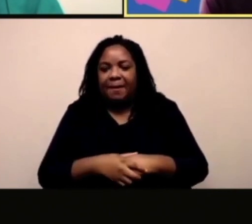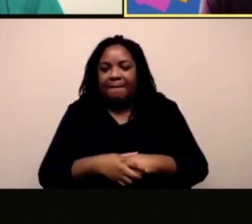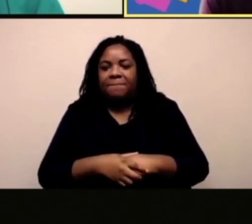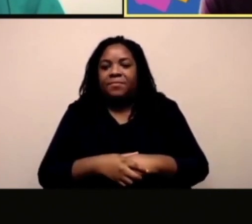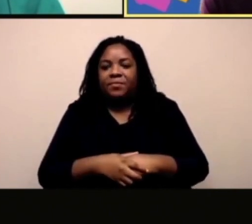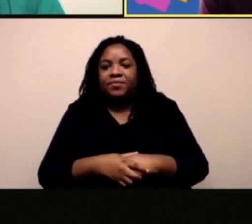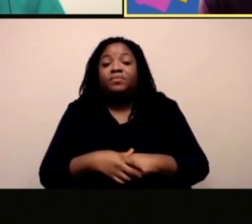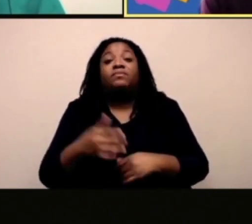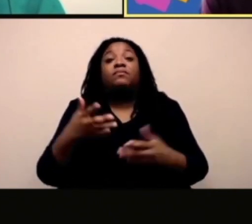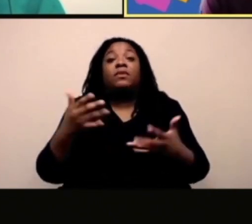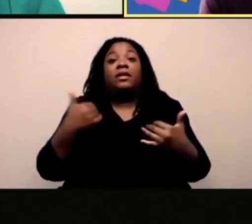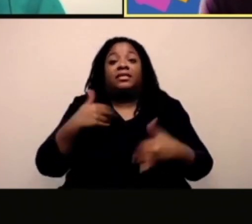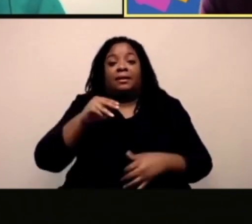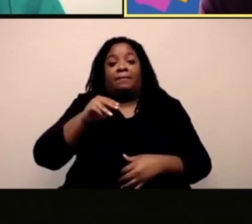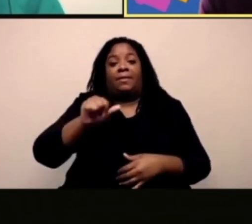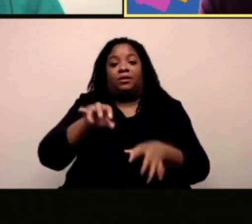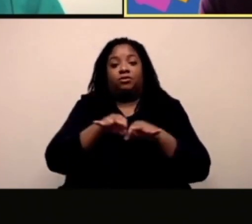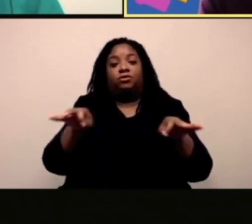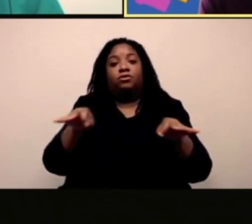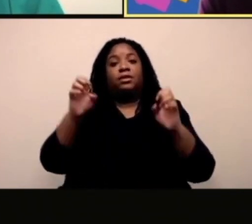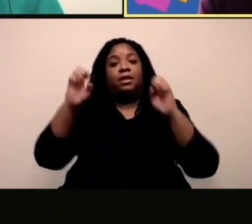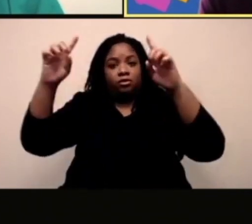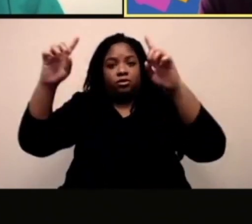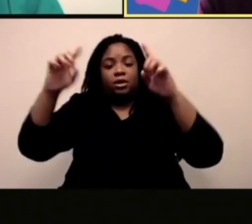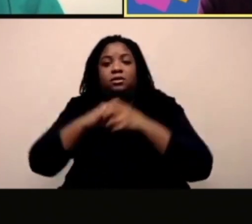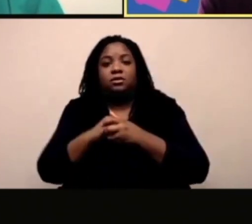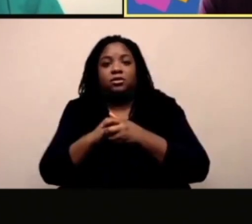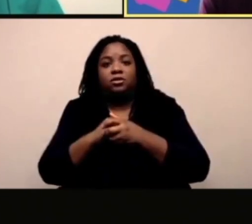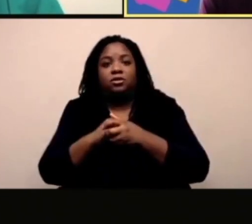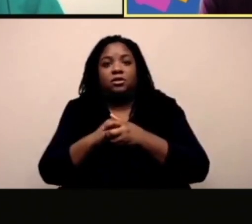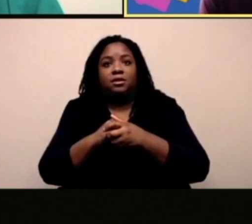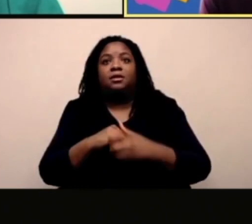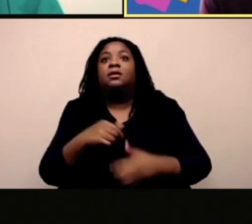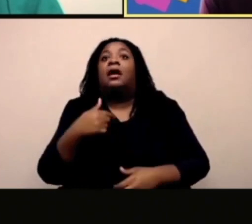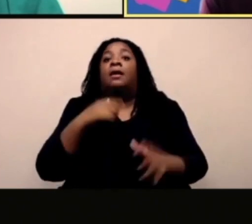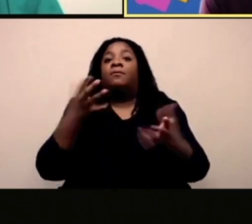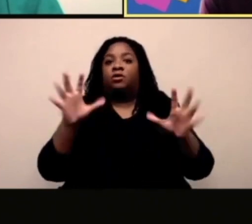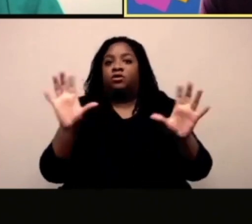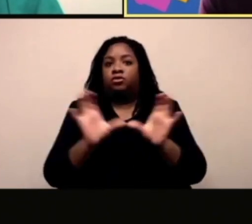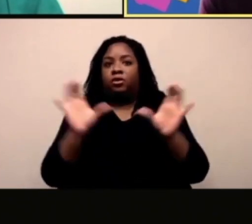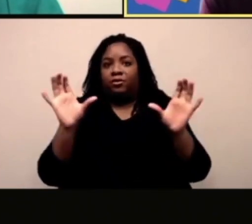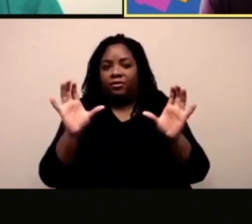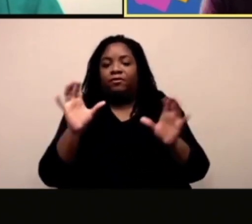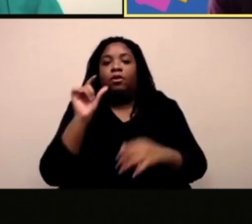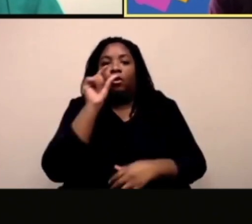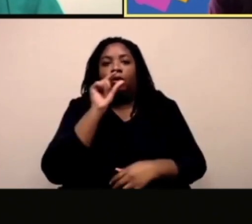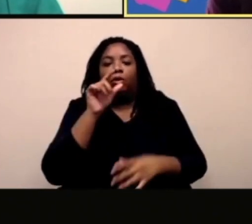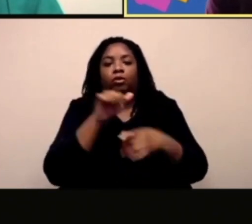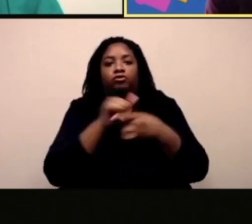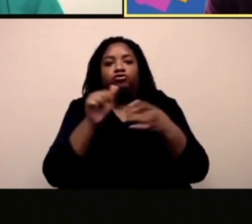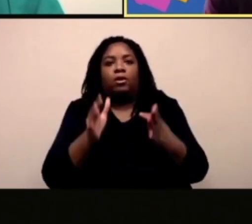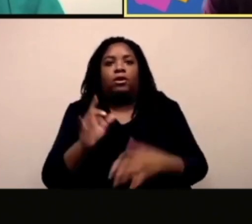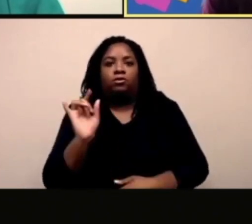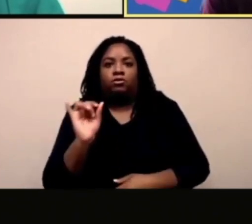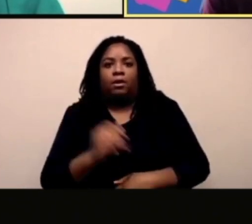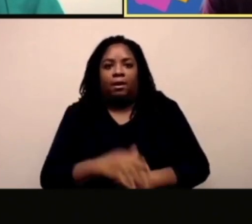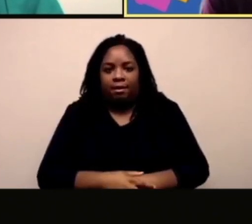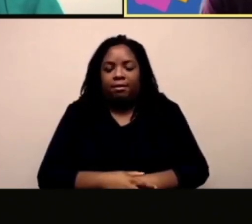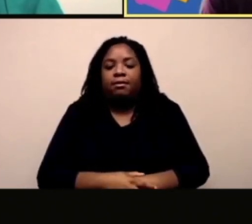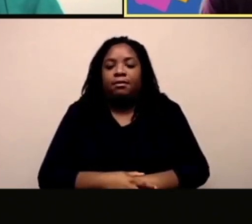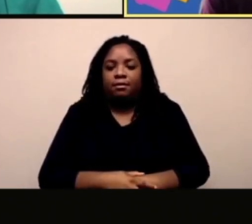a master's degree in education. I am a certified Google trainer too.